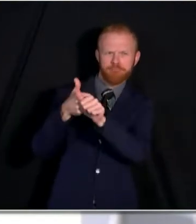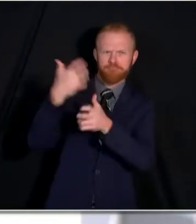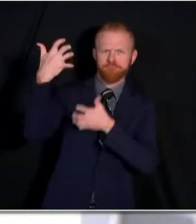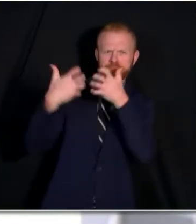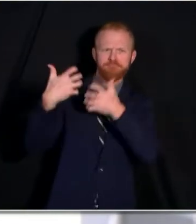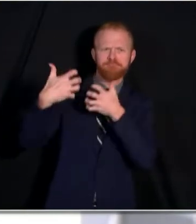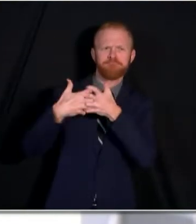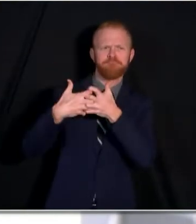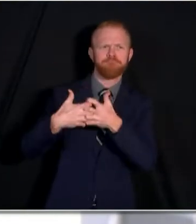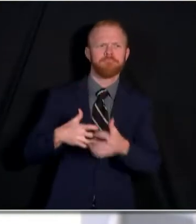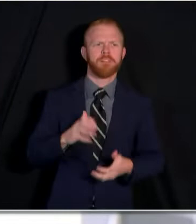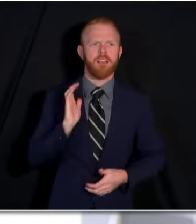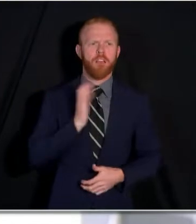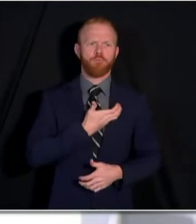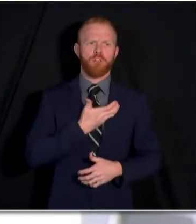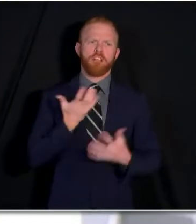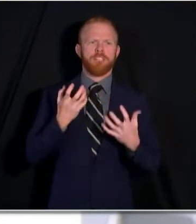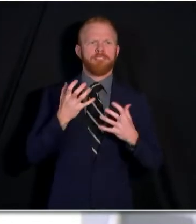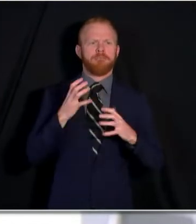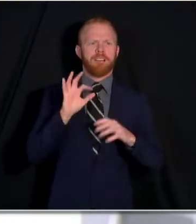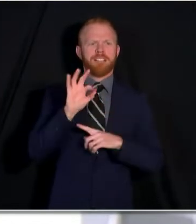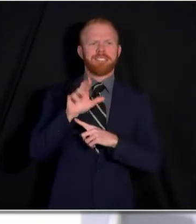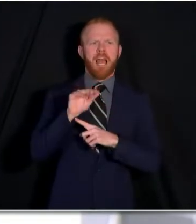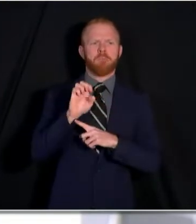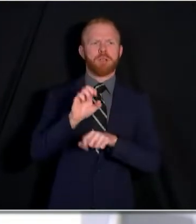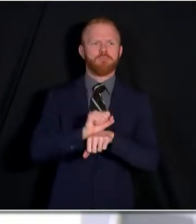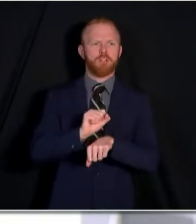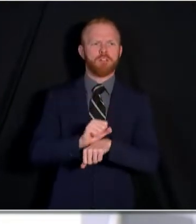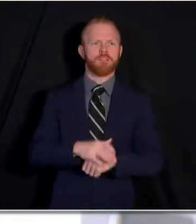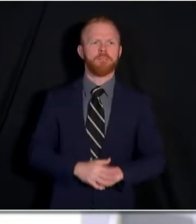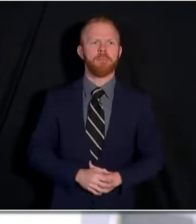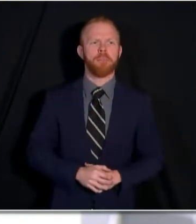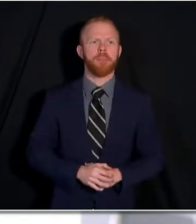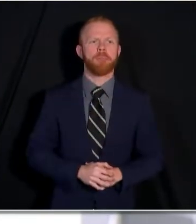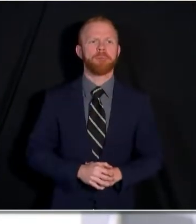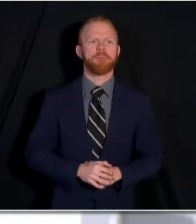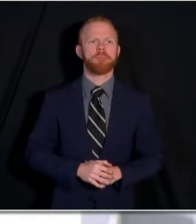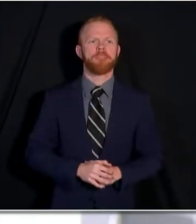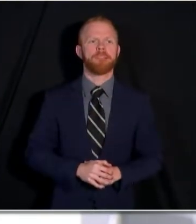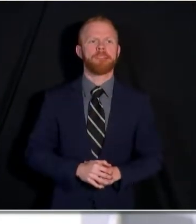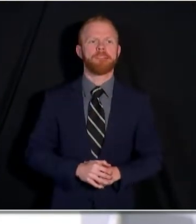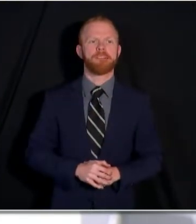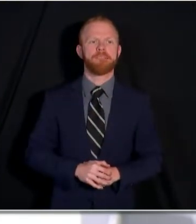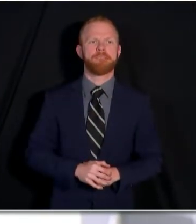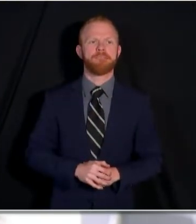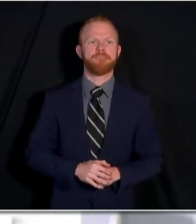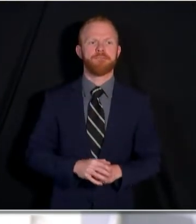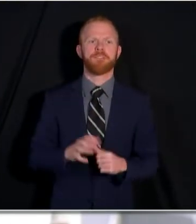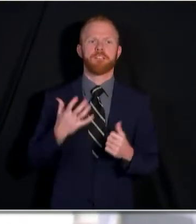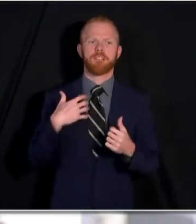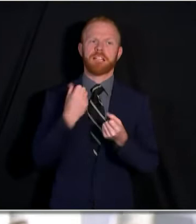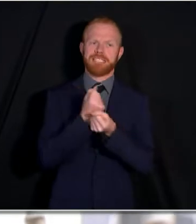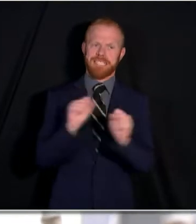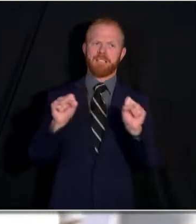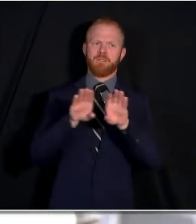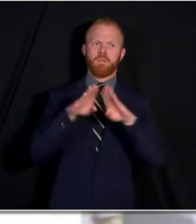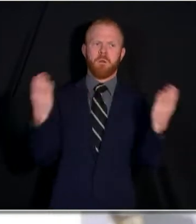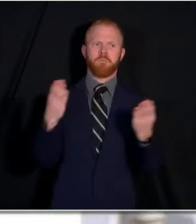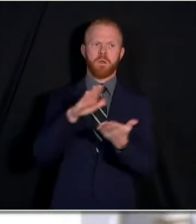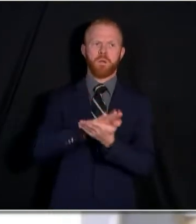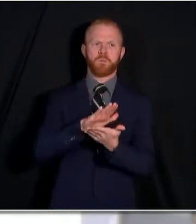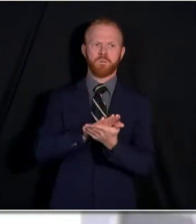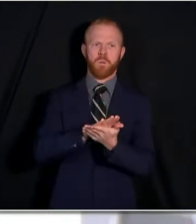out in December and provided to the legislature to safely reopen our schools. I want to get our schools reopened. Let me repeat